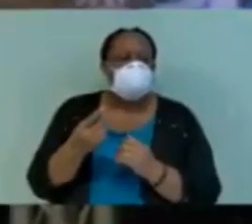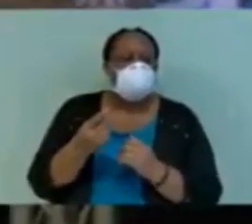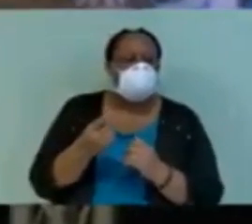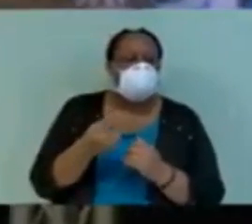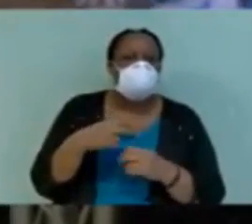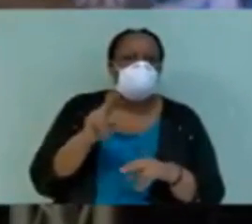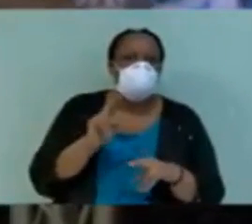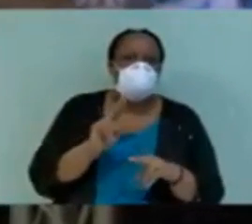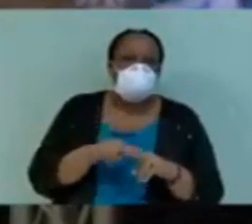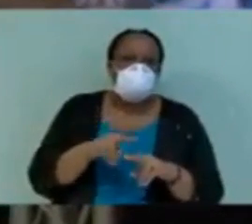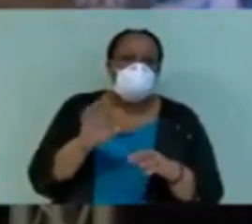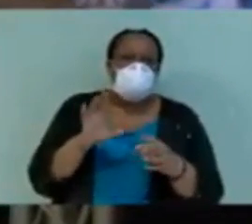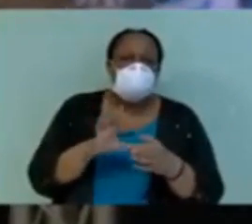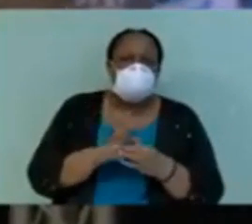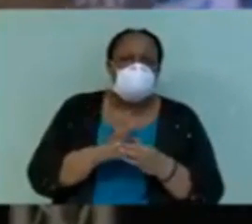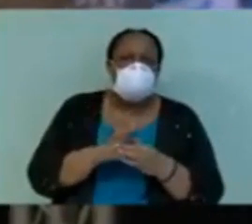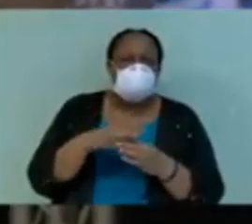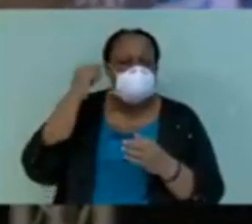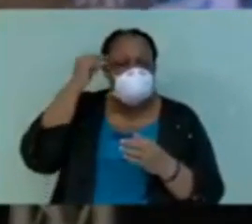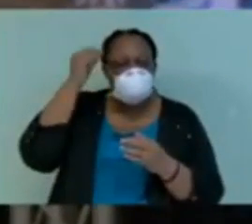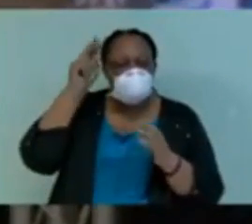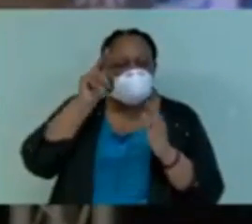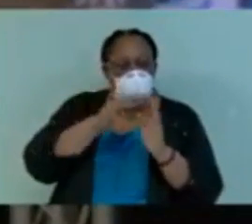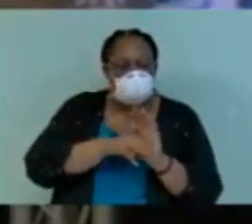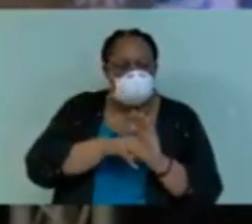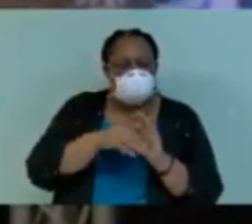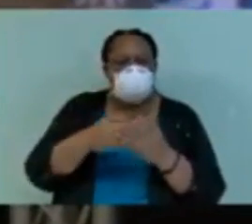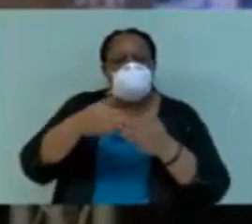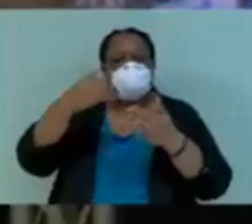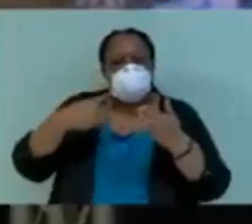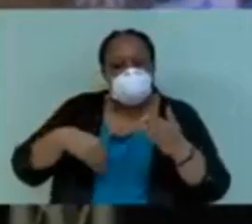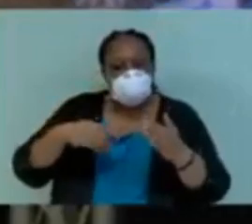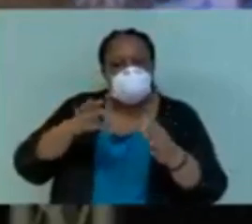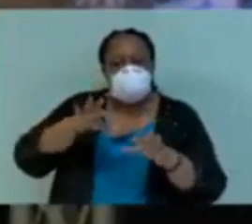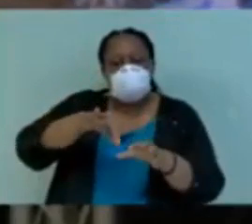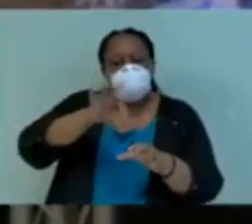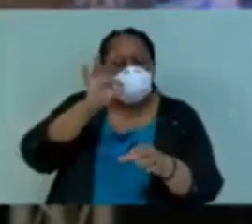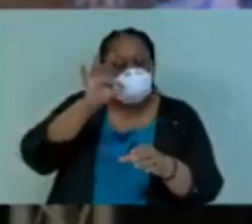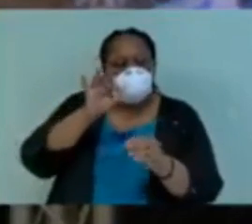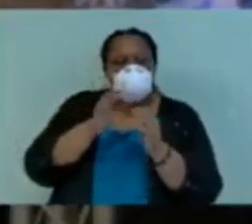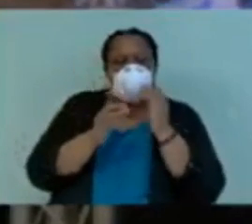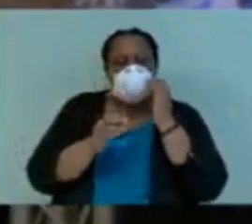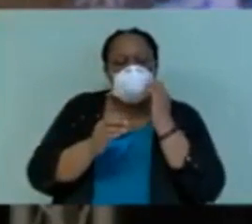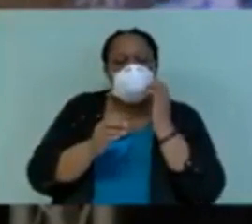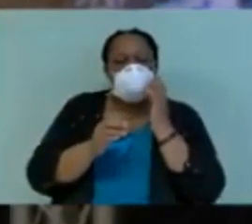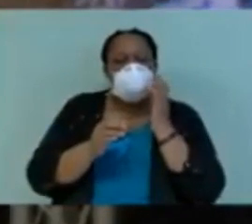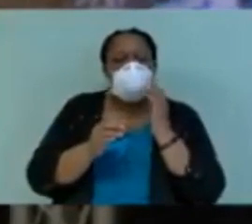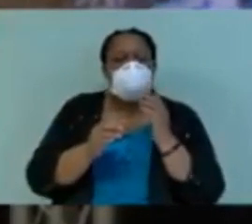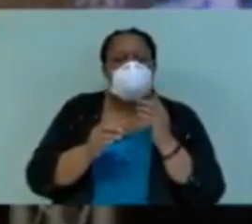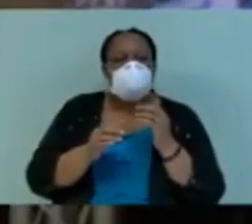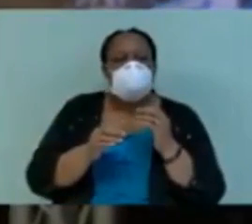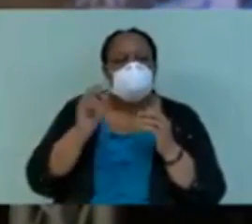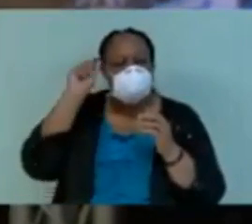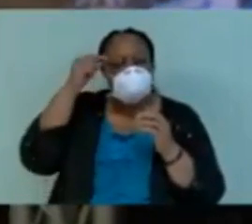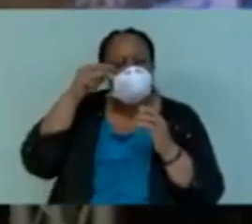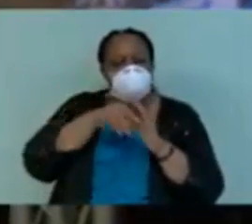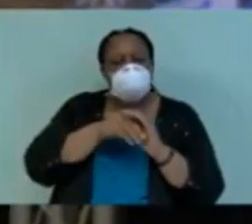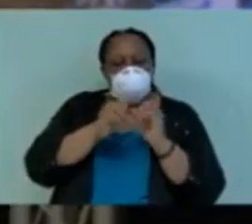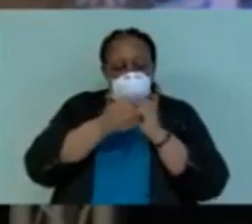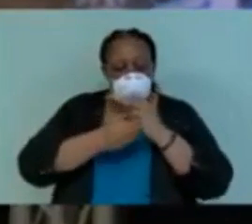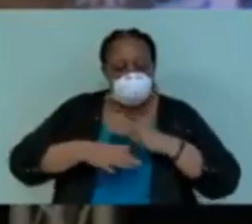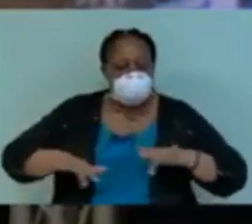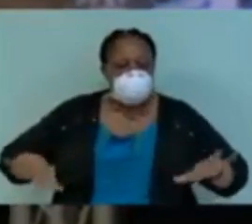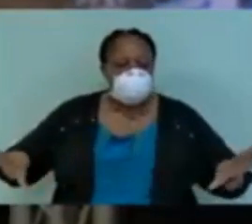We are aware that the Constitution requires that